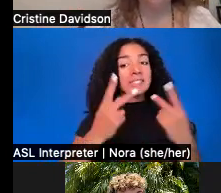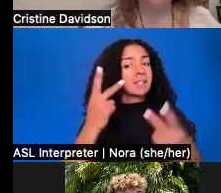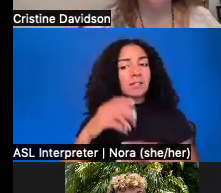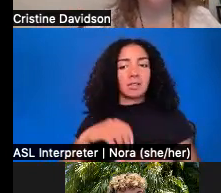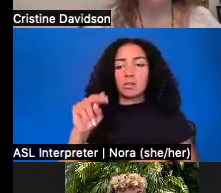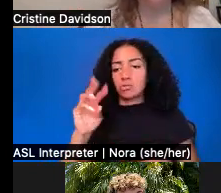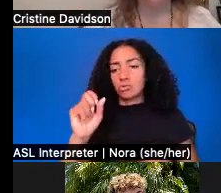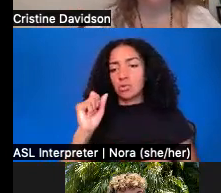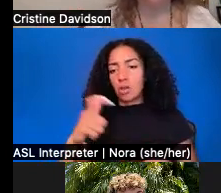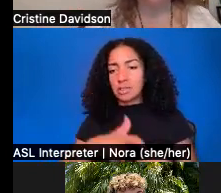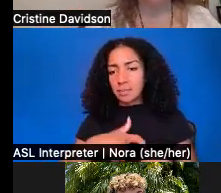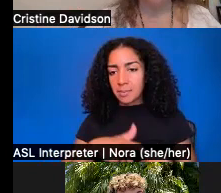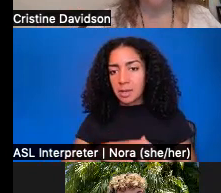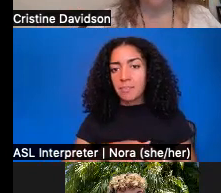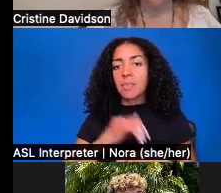grooming, you know,